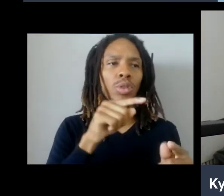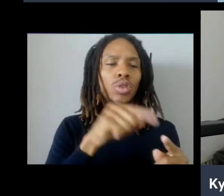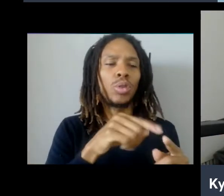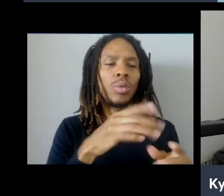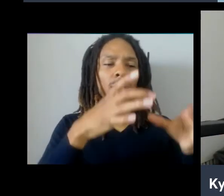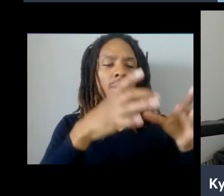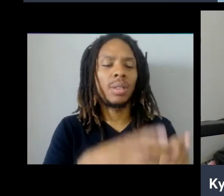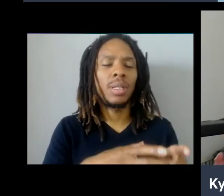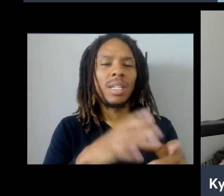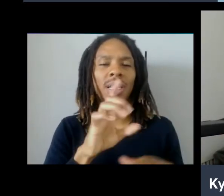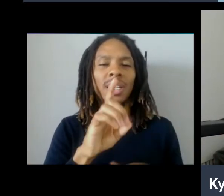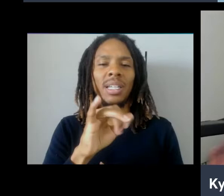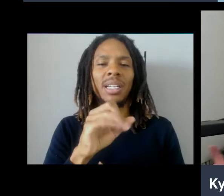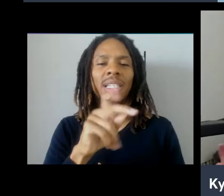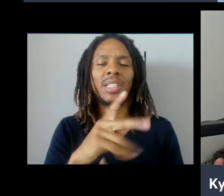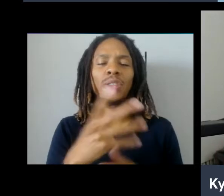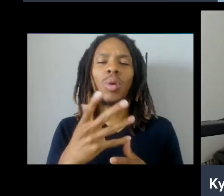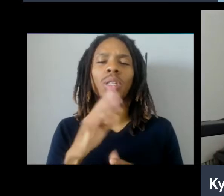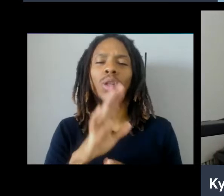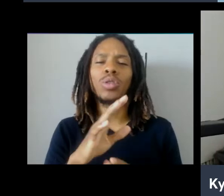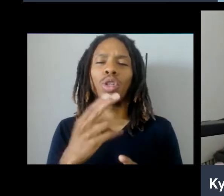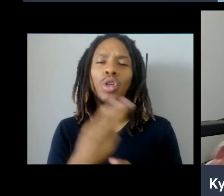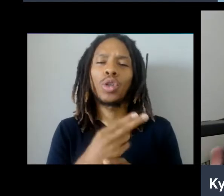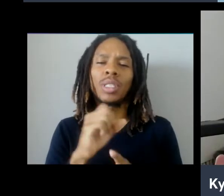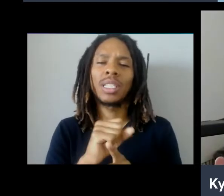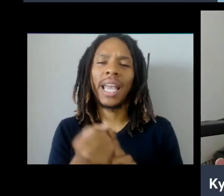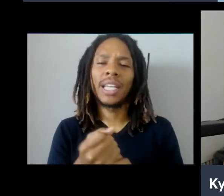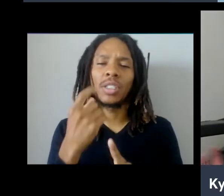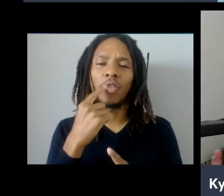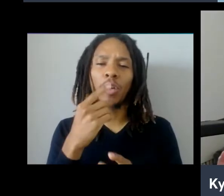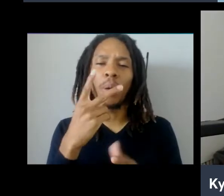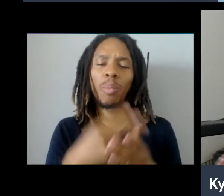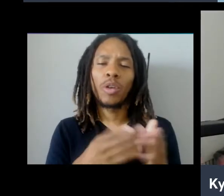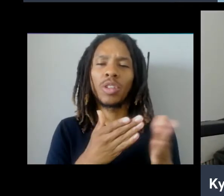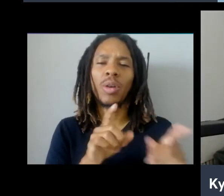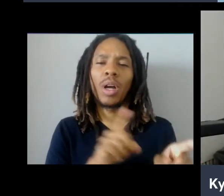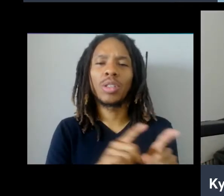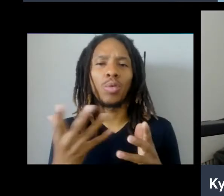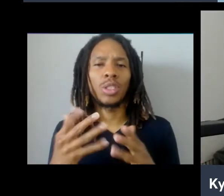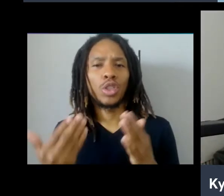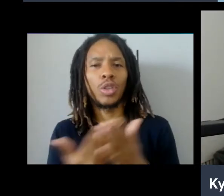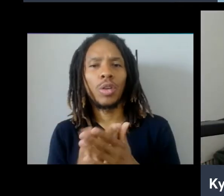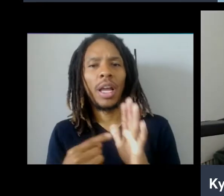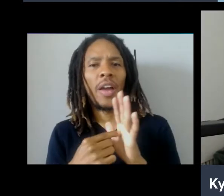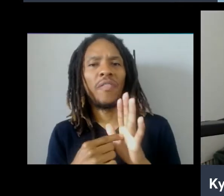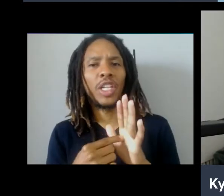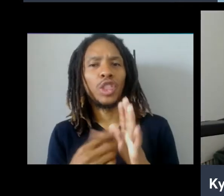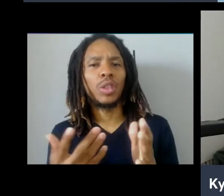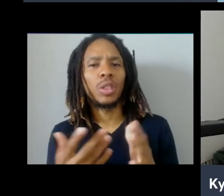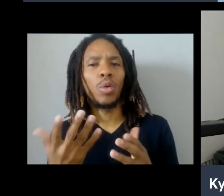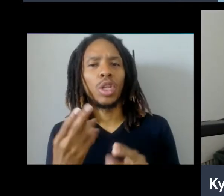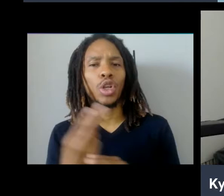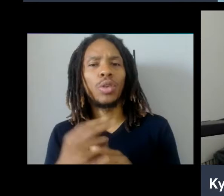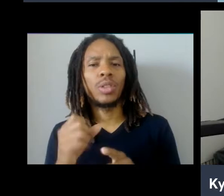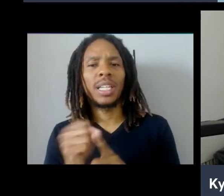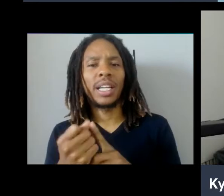use cases for both services? But then what about this new feature release? What are the use cases for that as